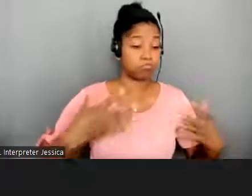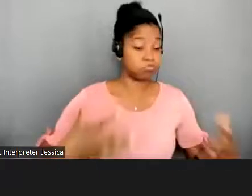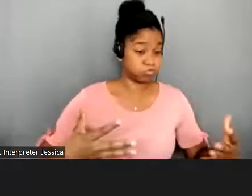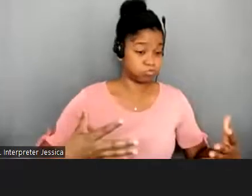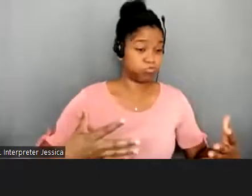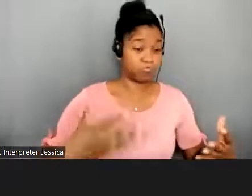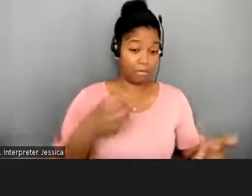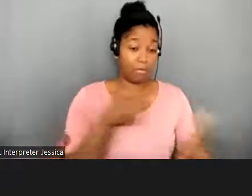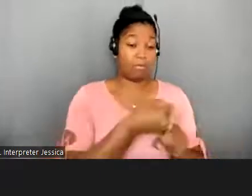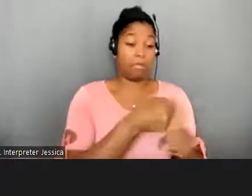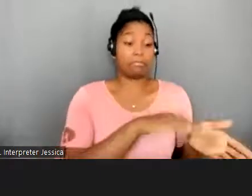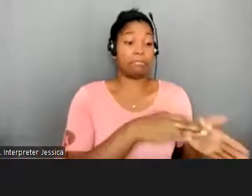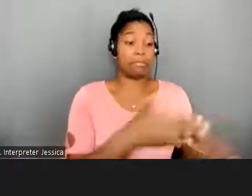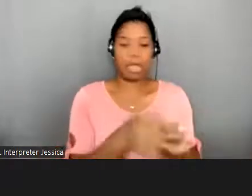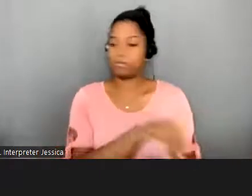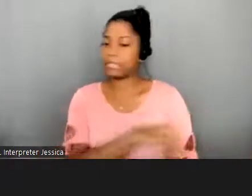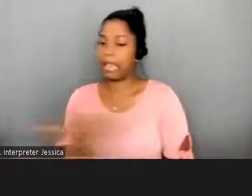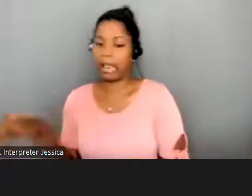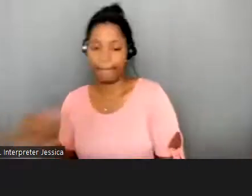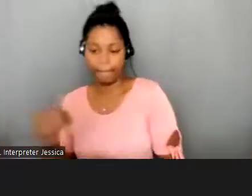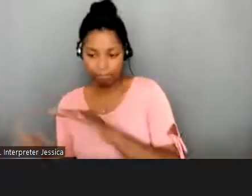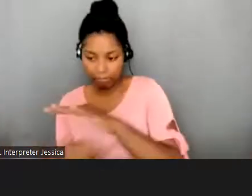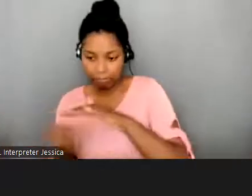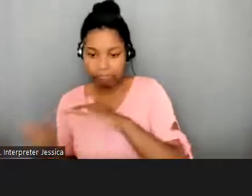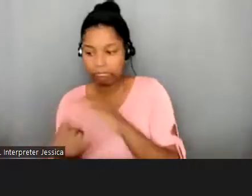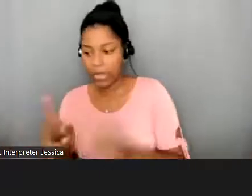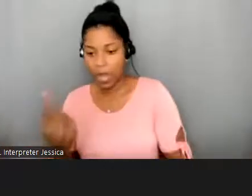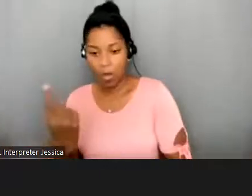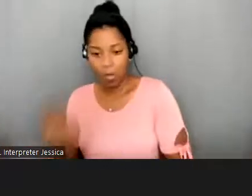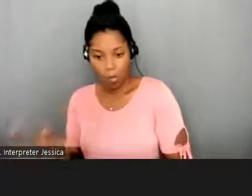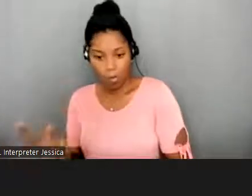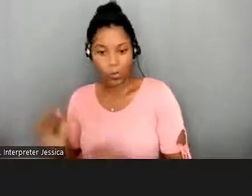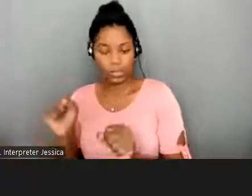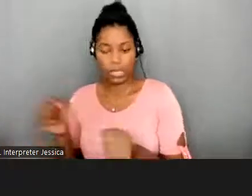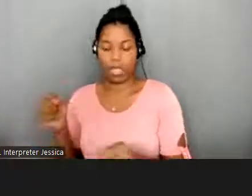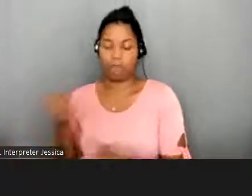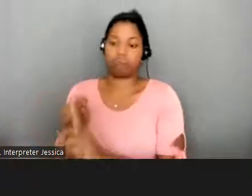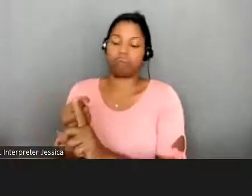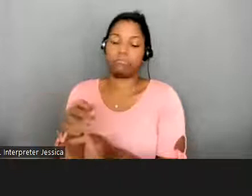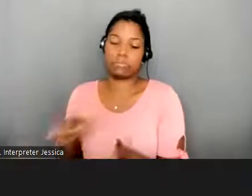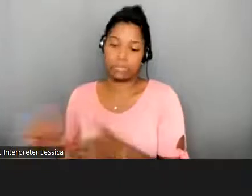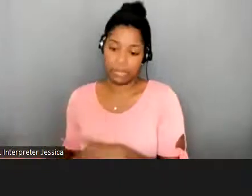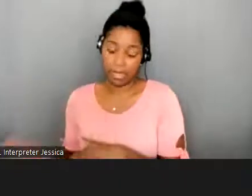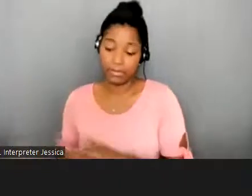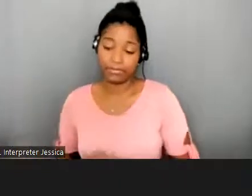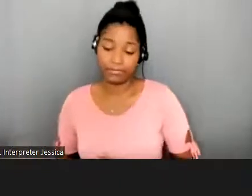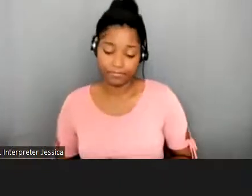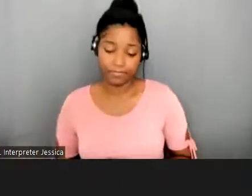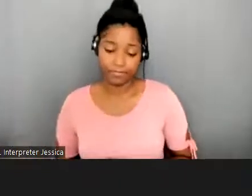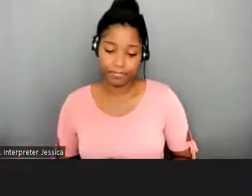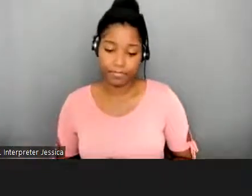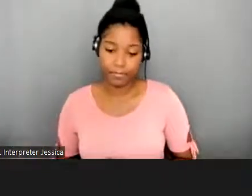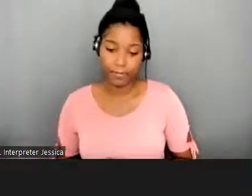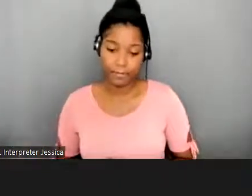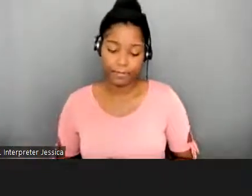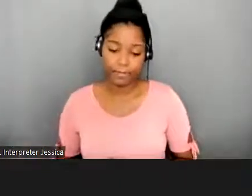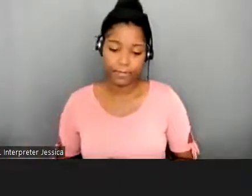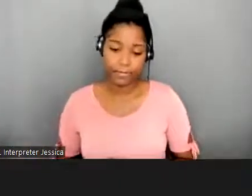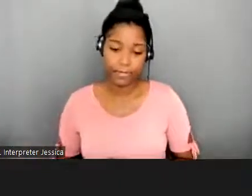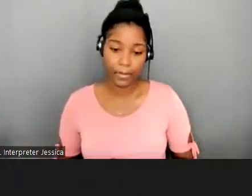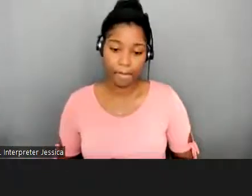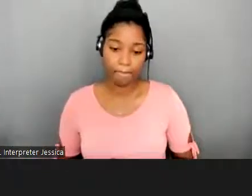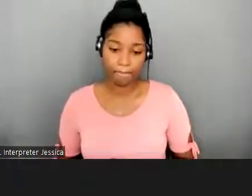people's health and longevity, and it's causal. It's not merely